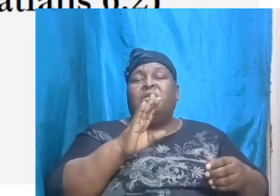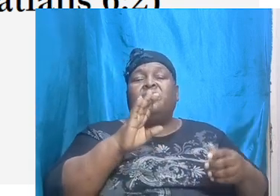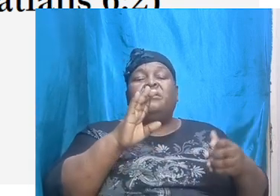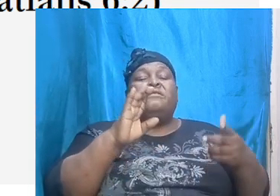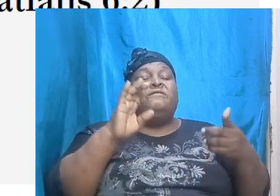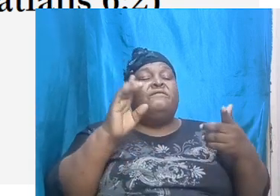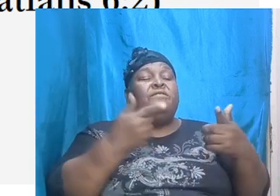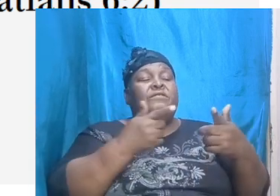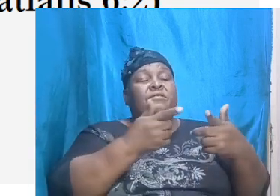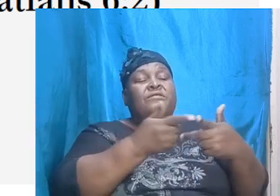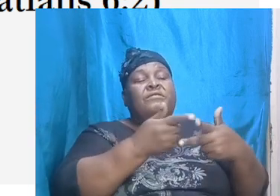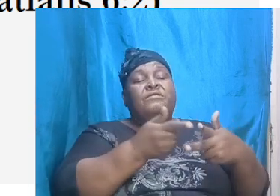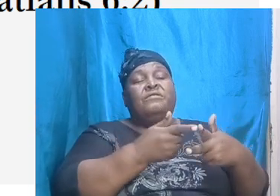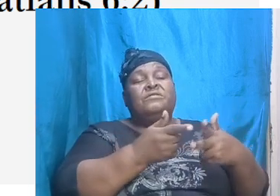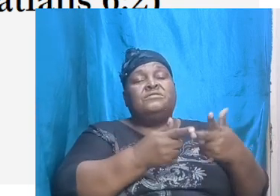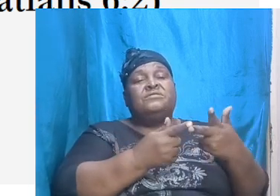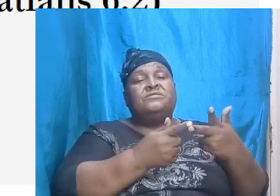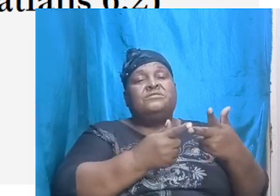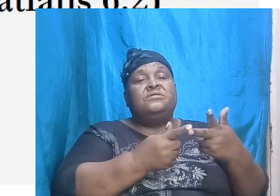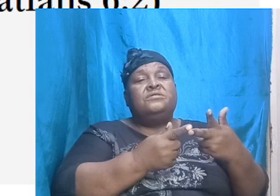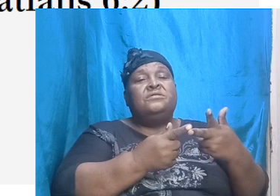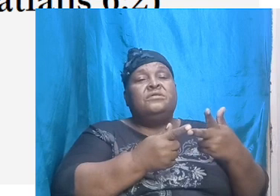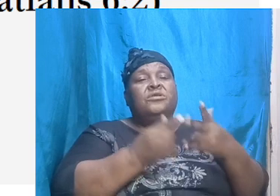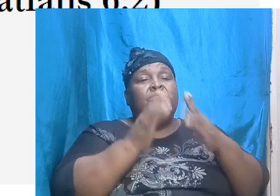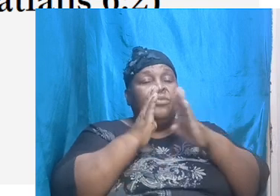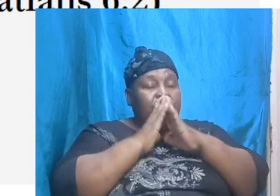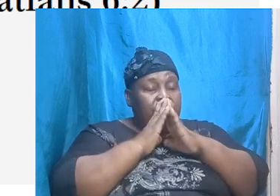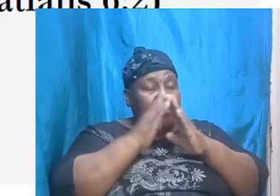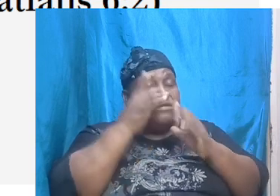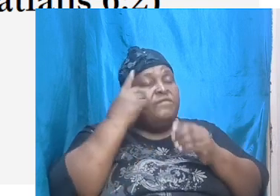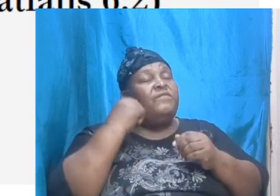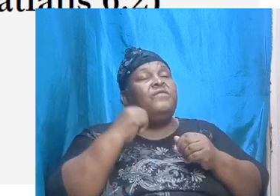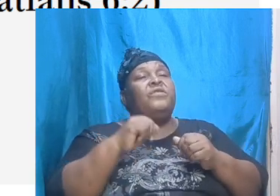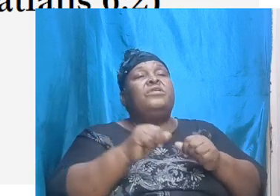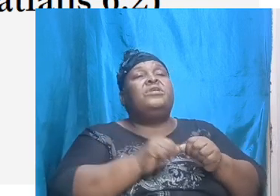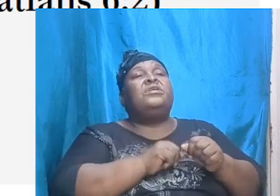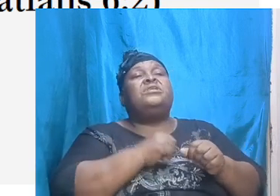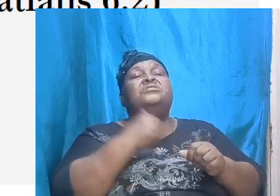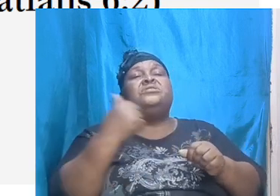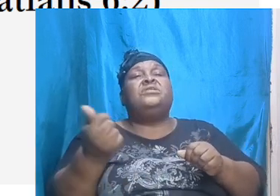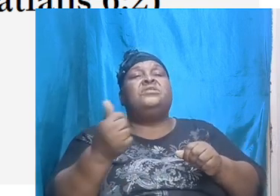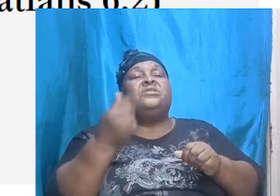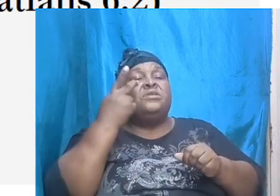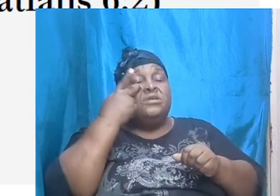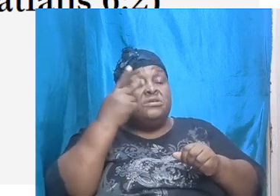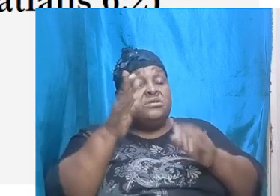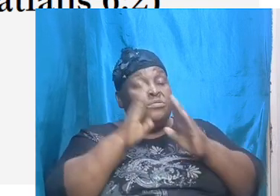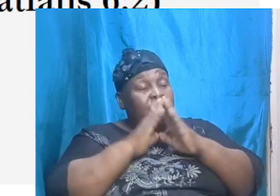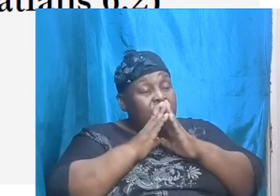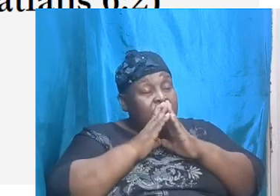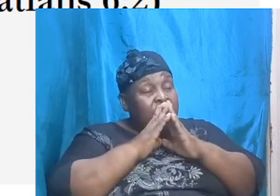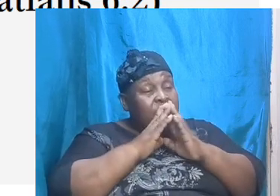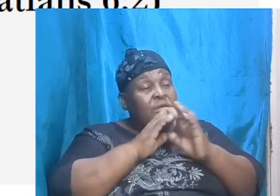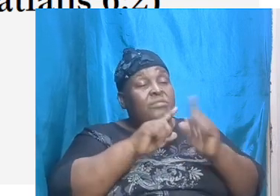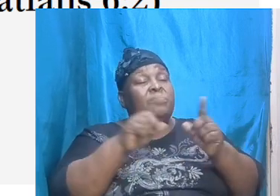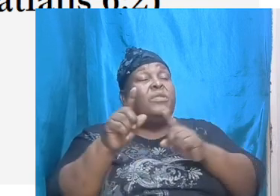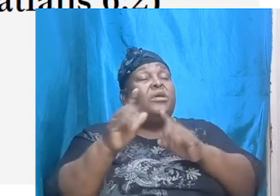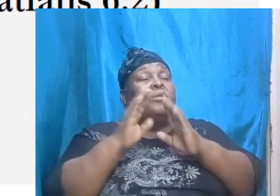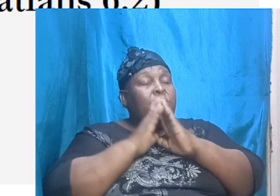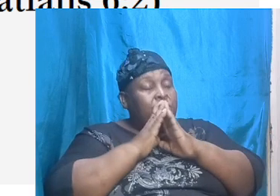to restore and to maintain unity is that we need to pray for each other. You see a brother going somewhere, going down a line, pray for